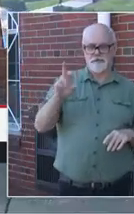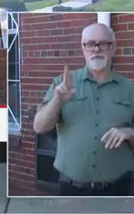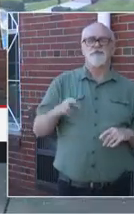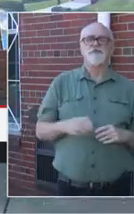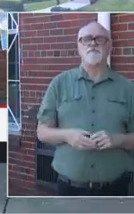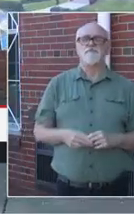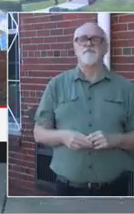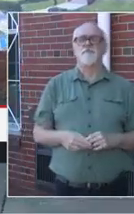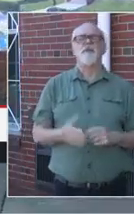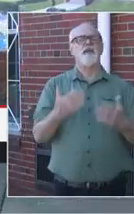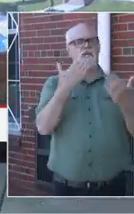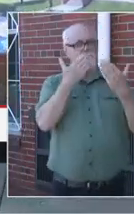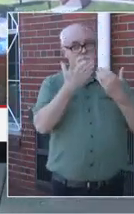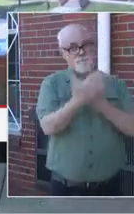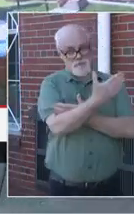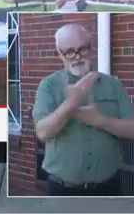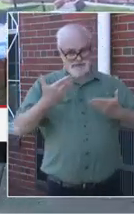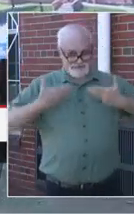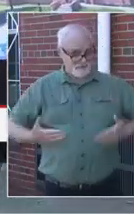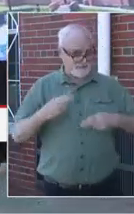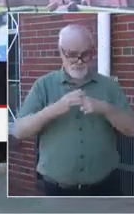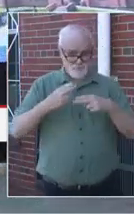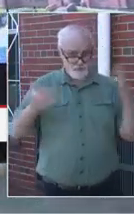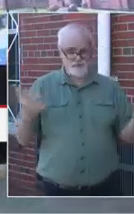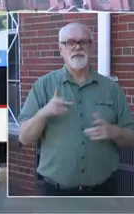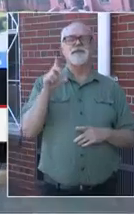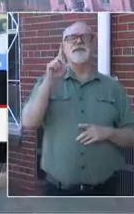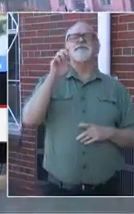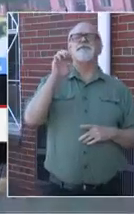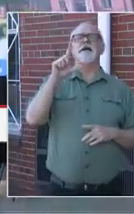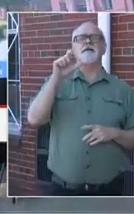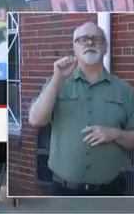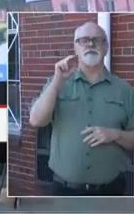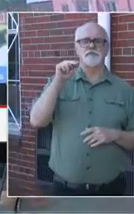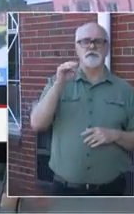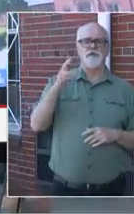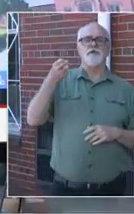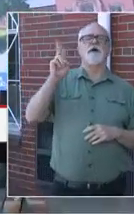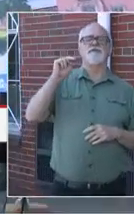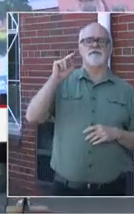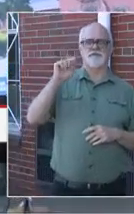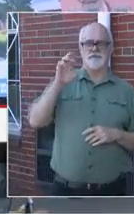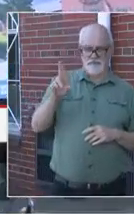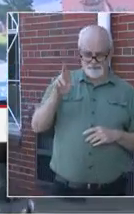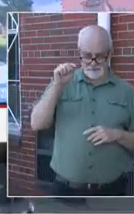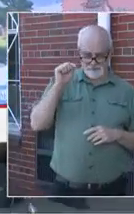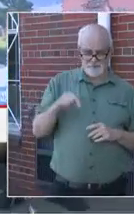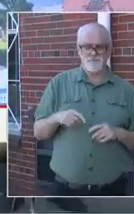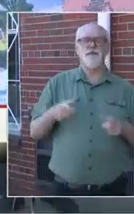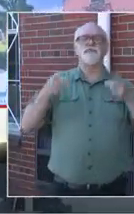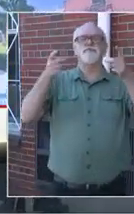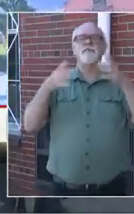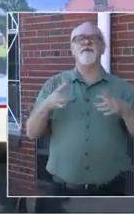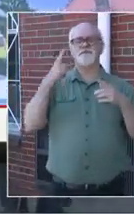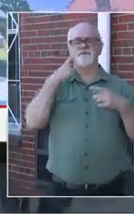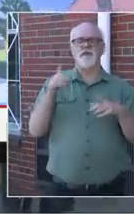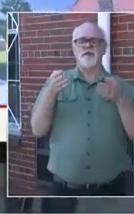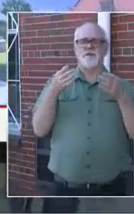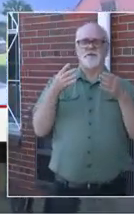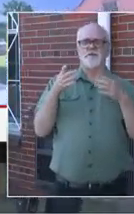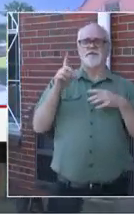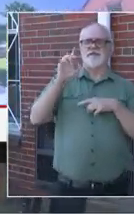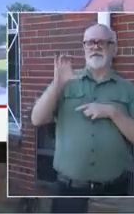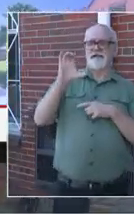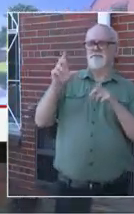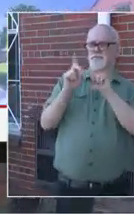Good morning, everyone. My name is Delano Hunter, and I'm proud to serve as the director of the D.C. Department of General Services.